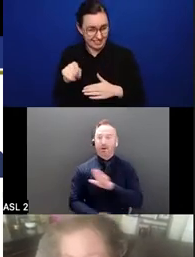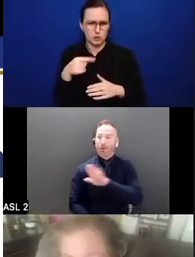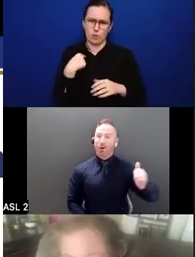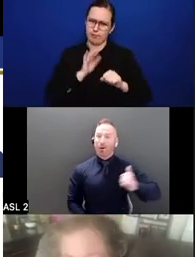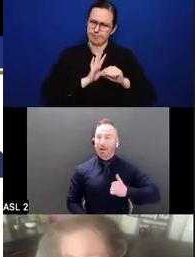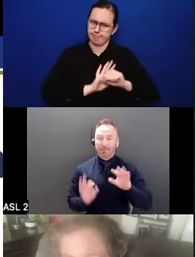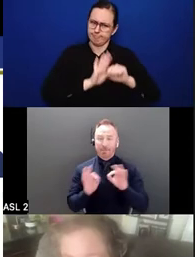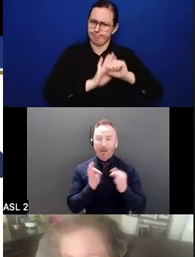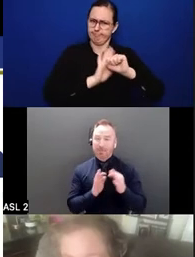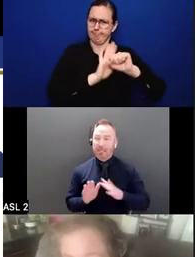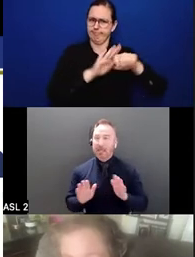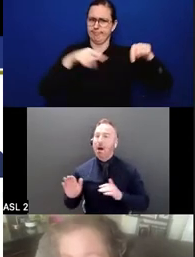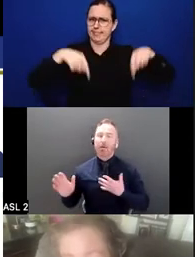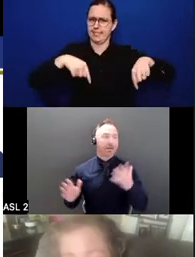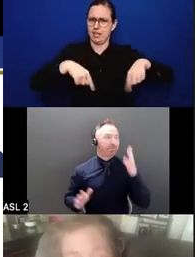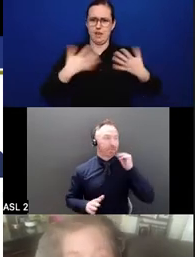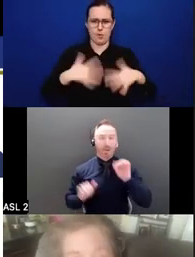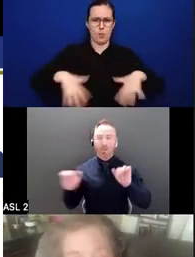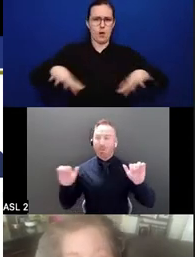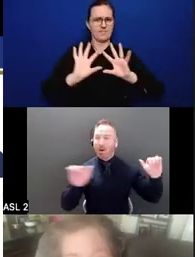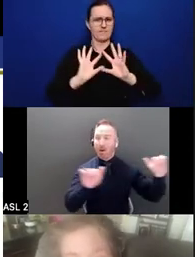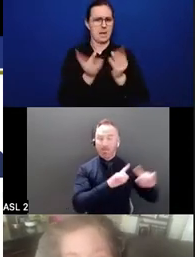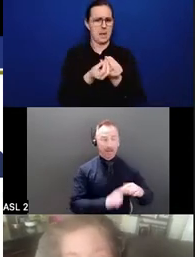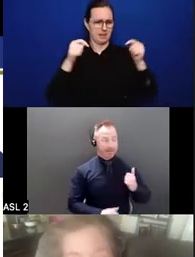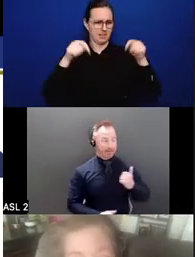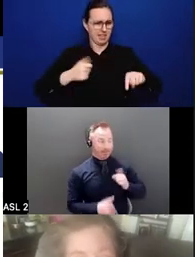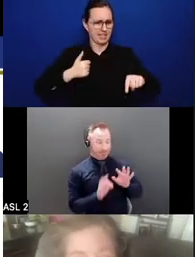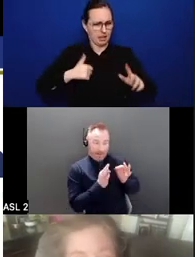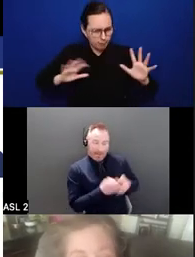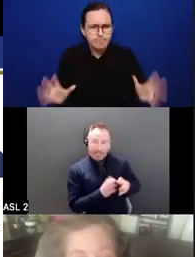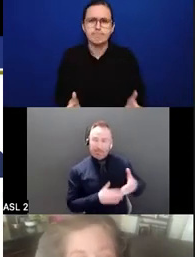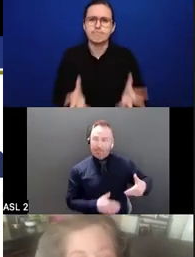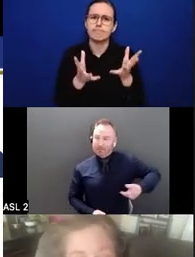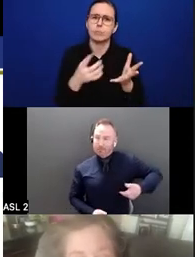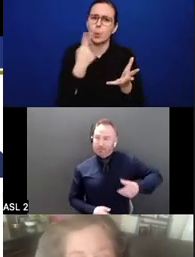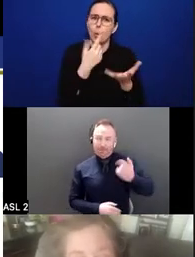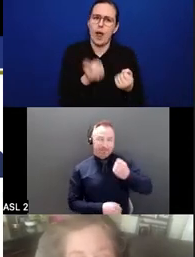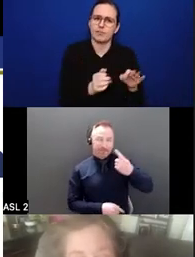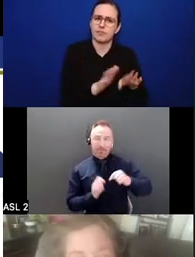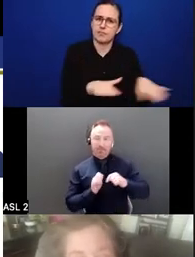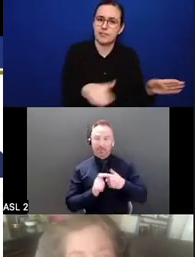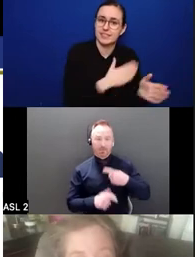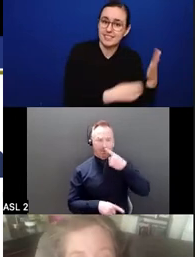other Canadian family, had an intuitive understanding. And next slide, please.